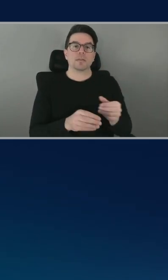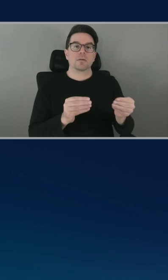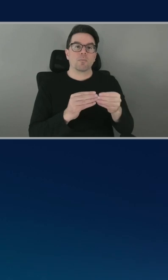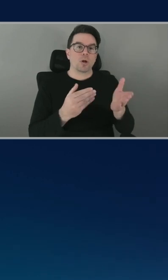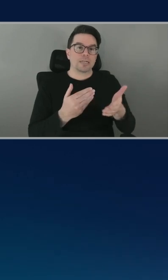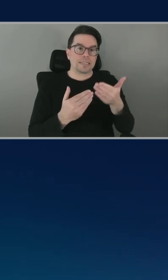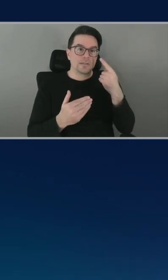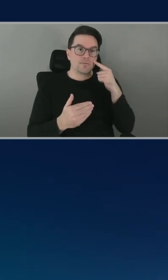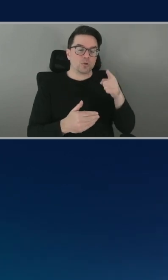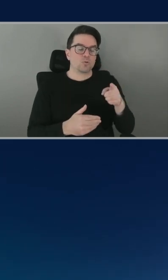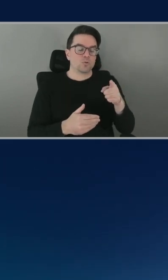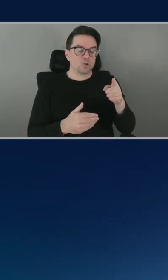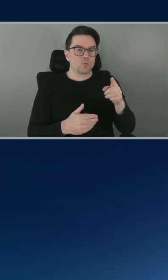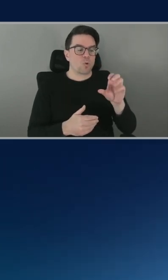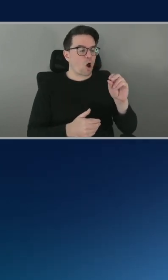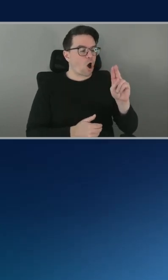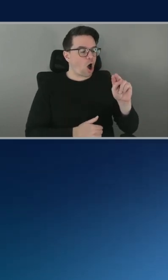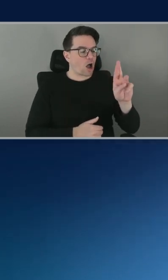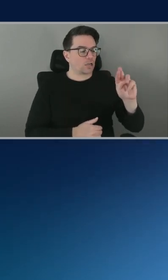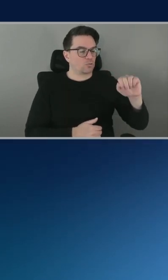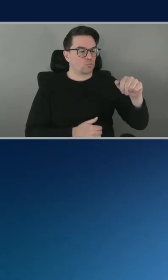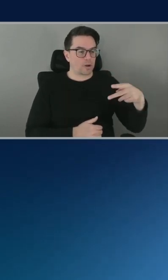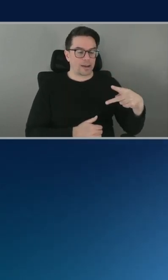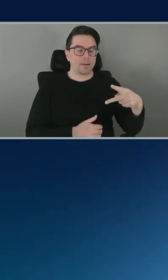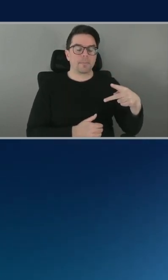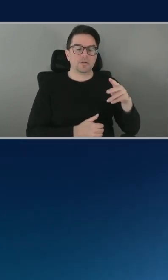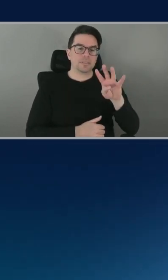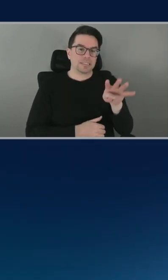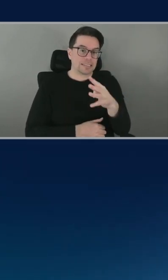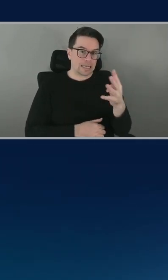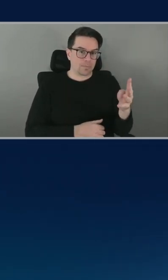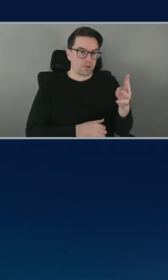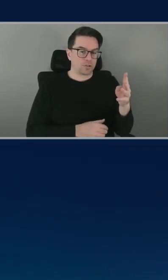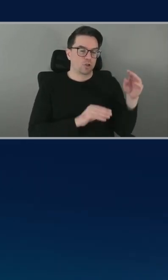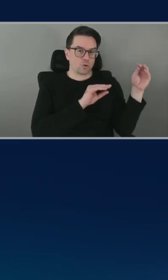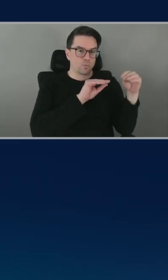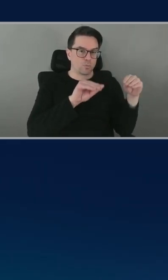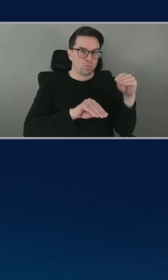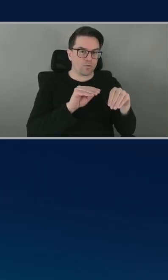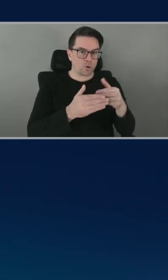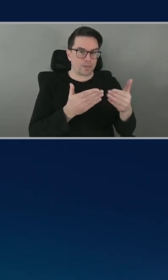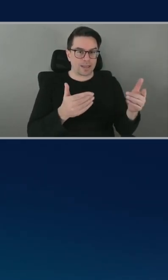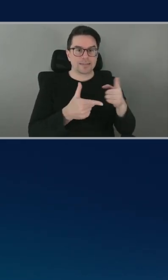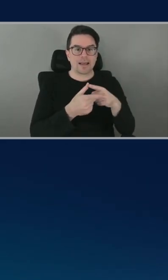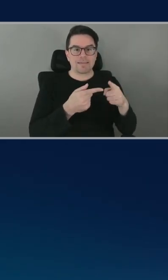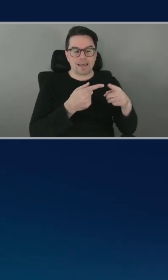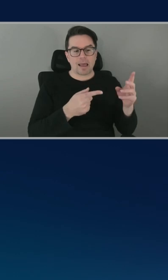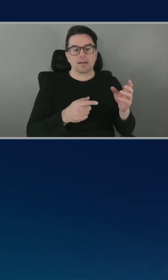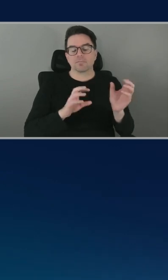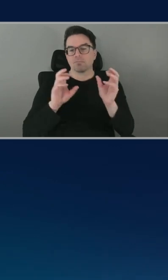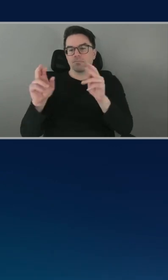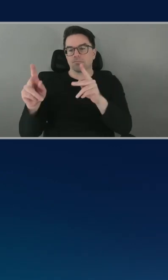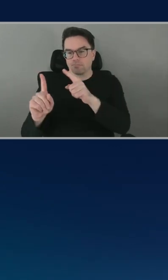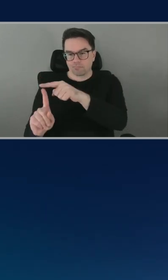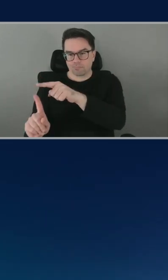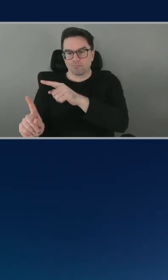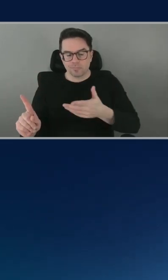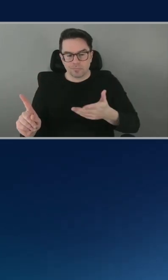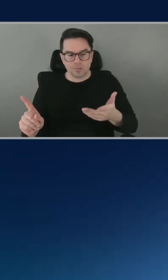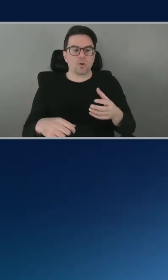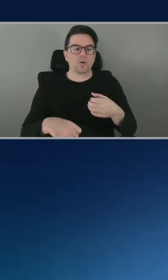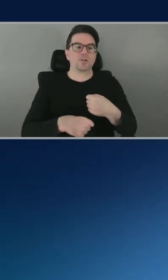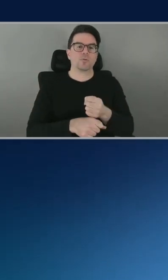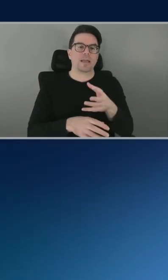onto tables and to Iceberg, and then after that, you're good to go. You basically just get this into production and start